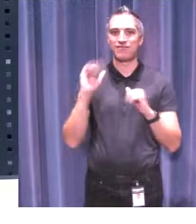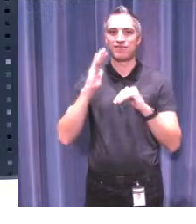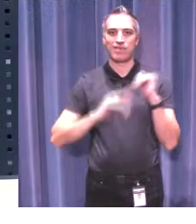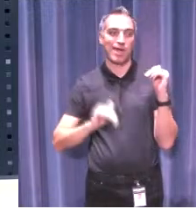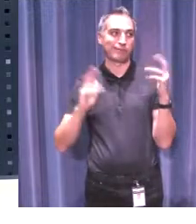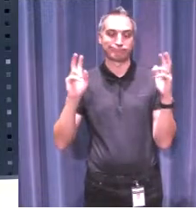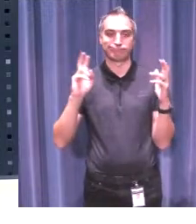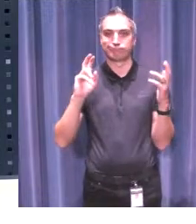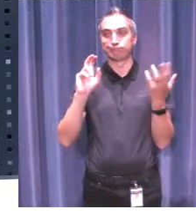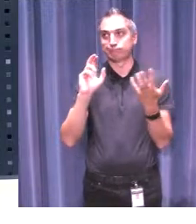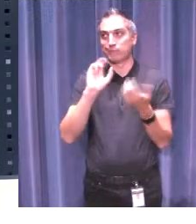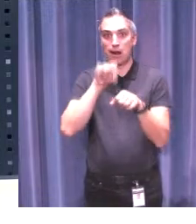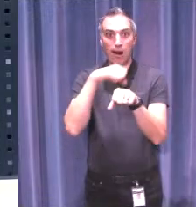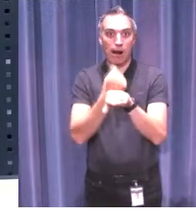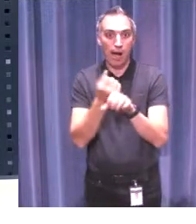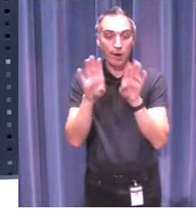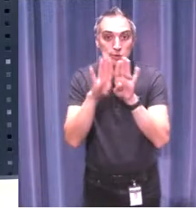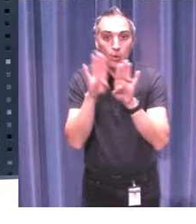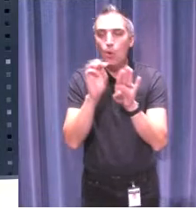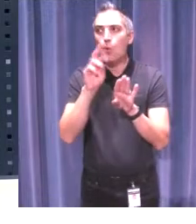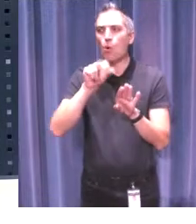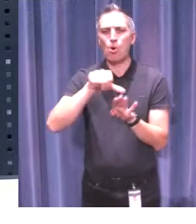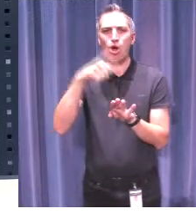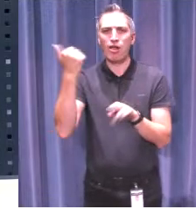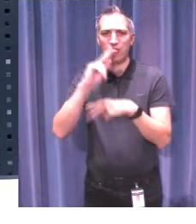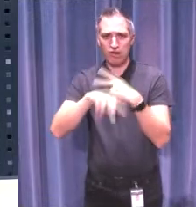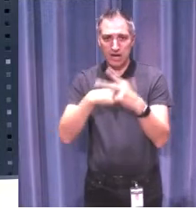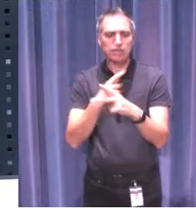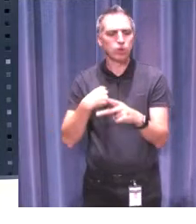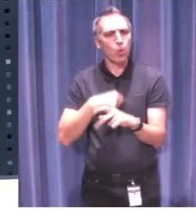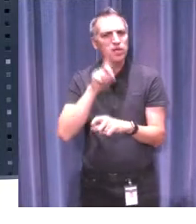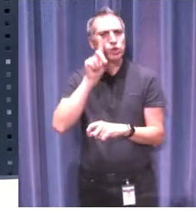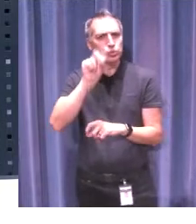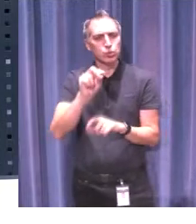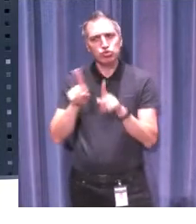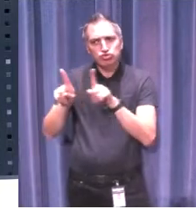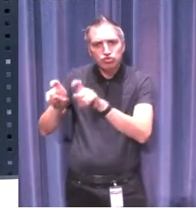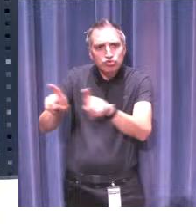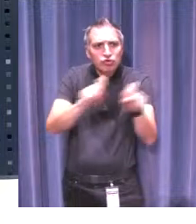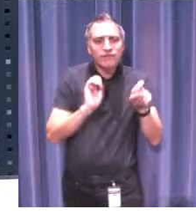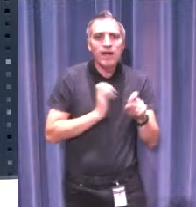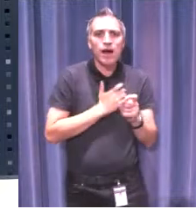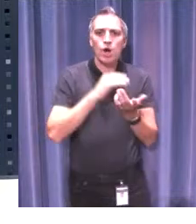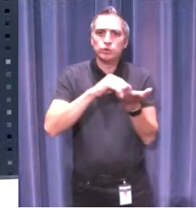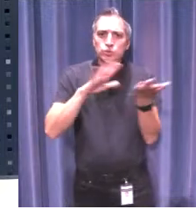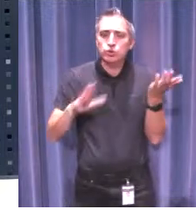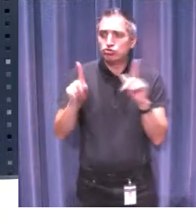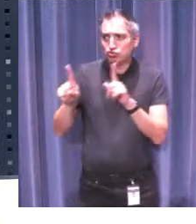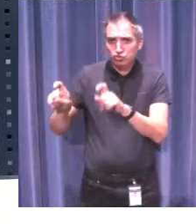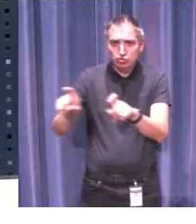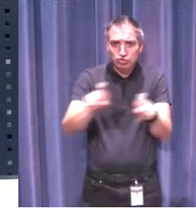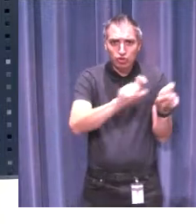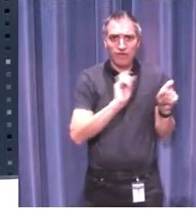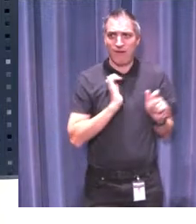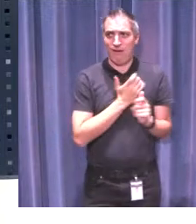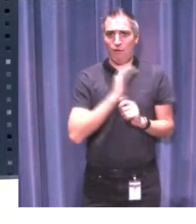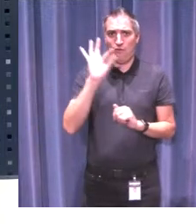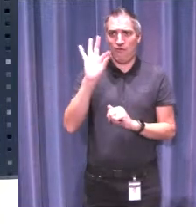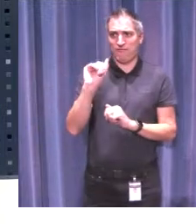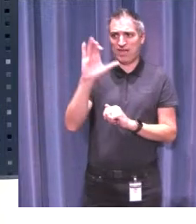other type of entity. So we communicate, we survey our students, we survey our faculty, get those